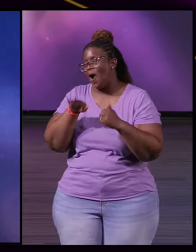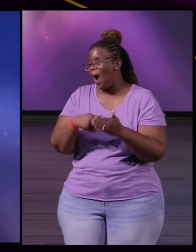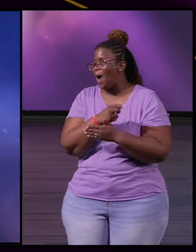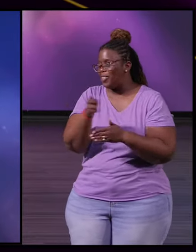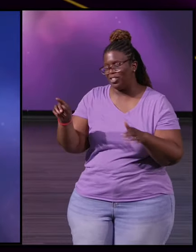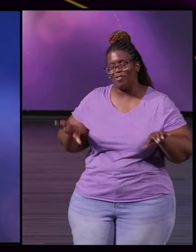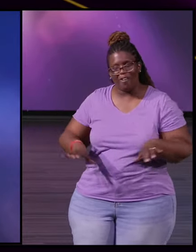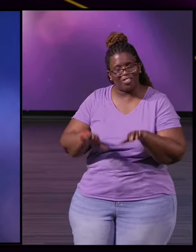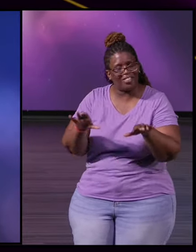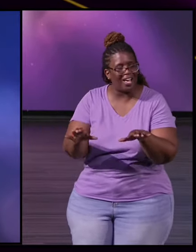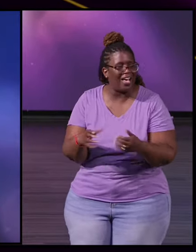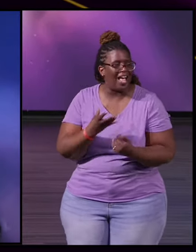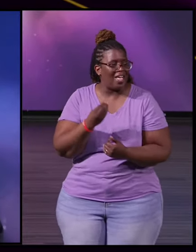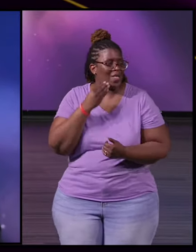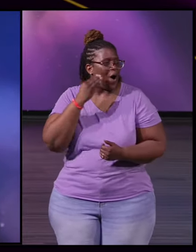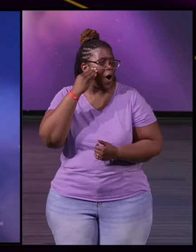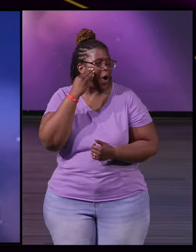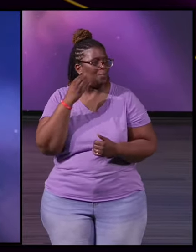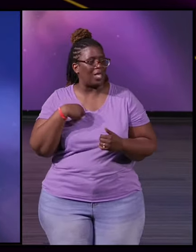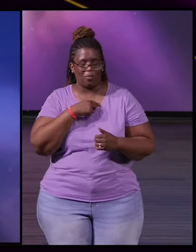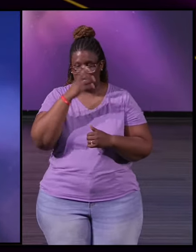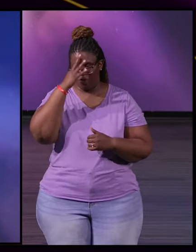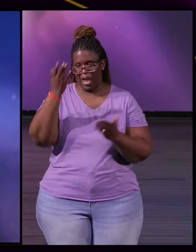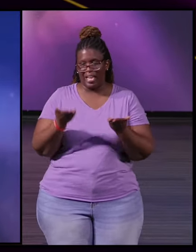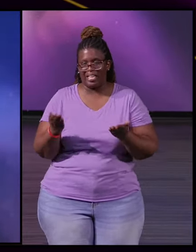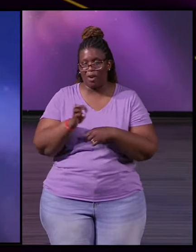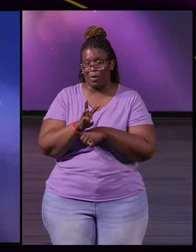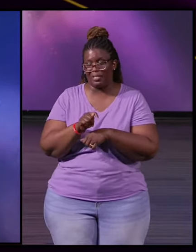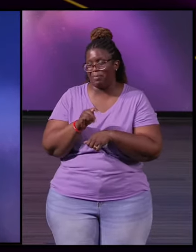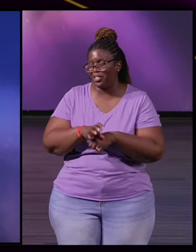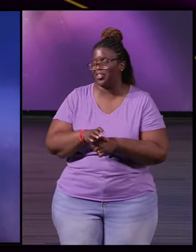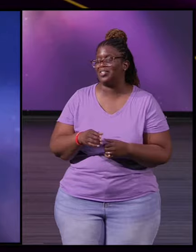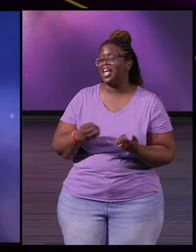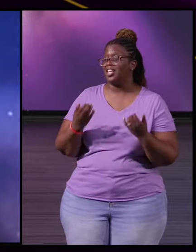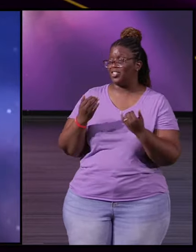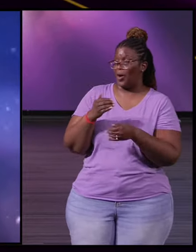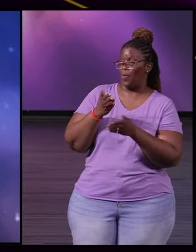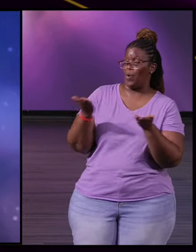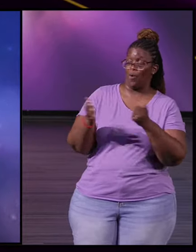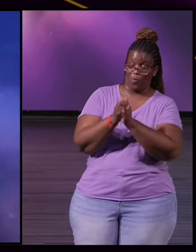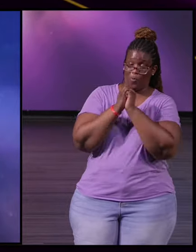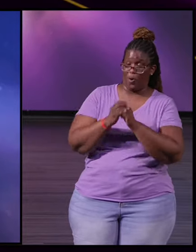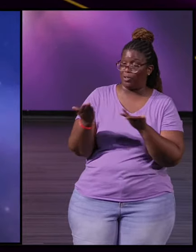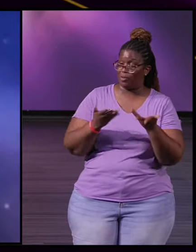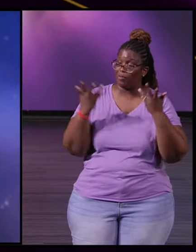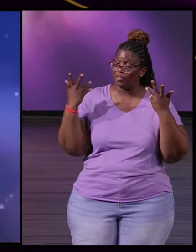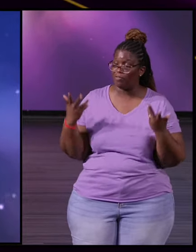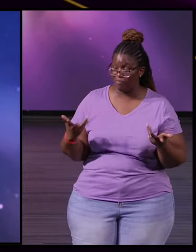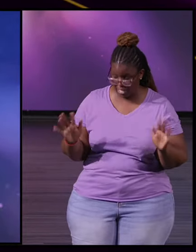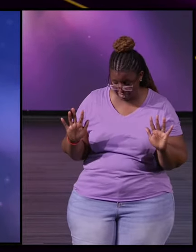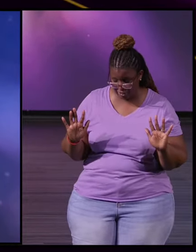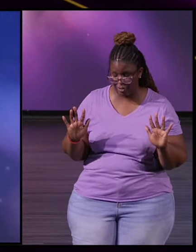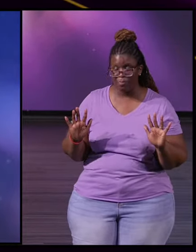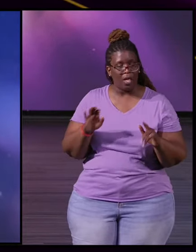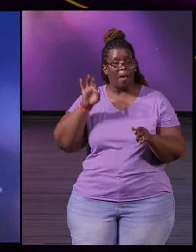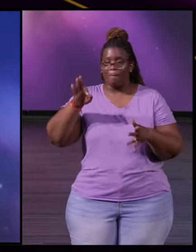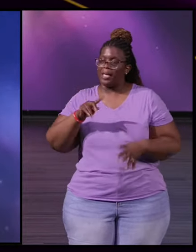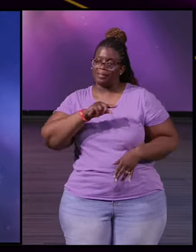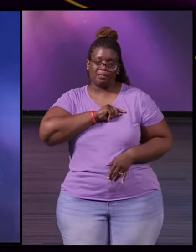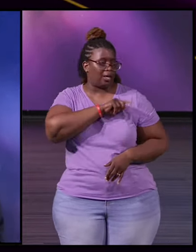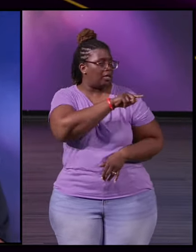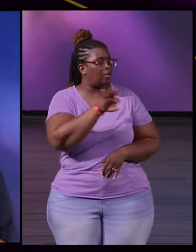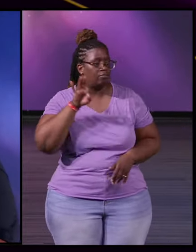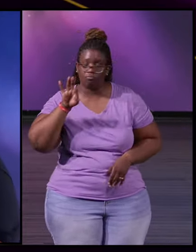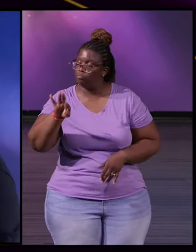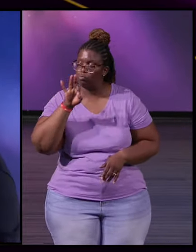that has been created as we are, in fact, a true family. And so today after service, this is not the end. We're gonna have a phenomenal word from Pastor. We know it's